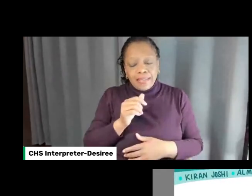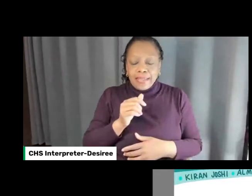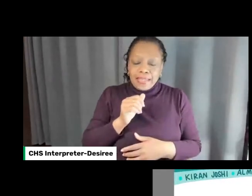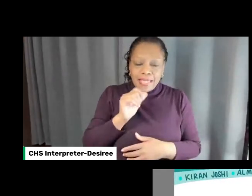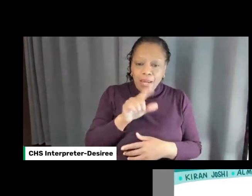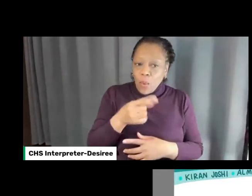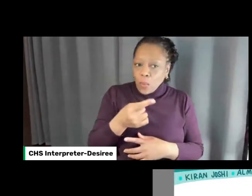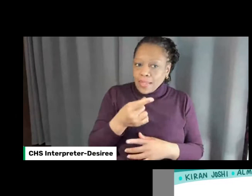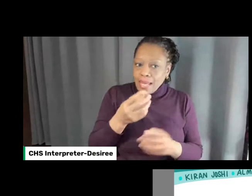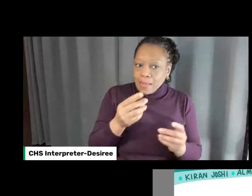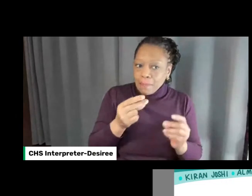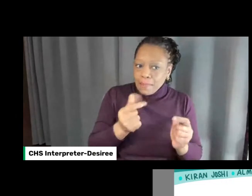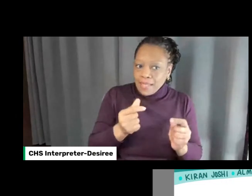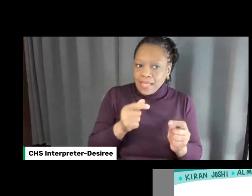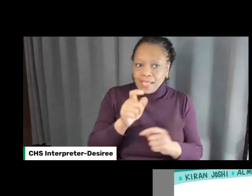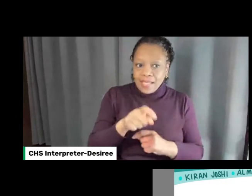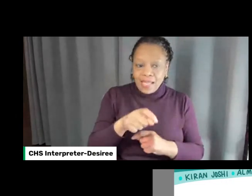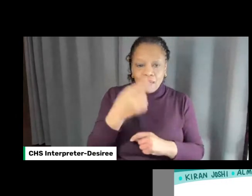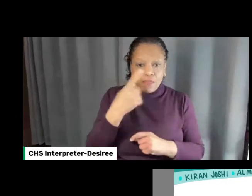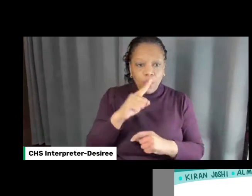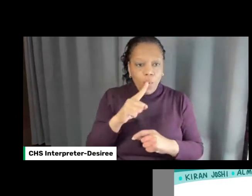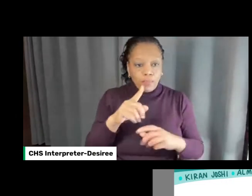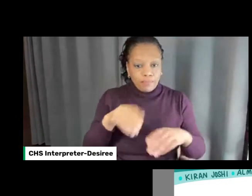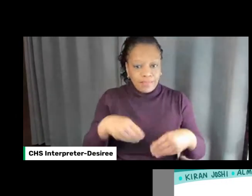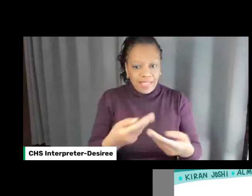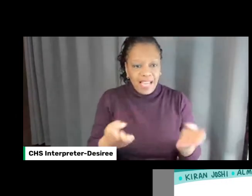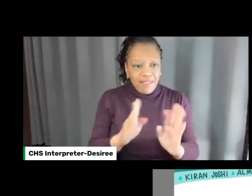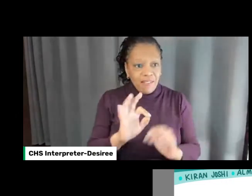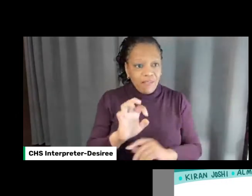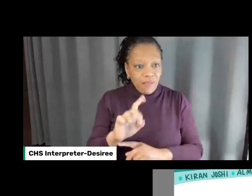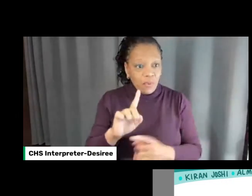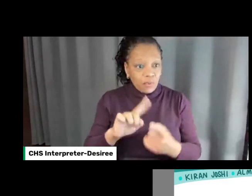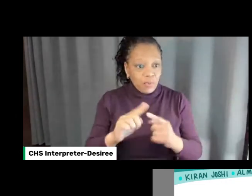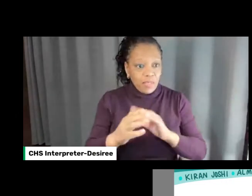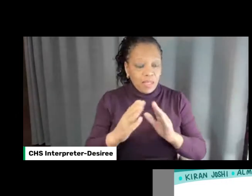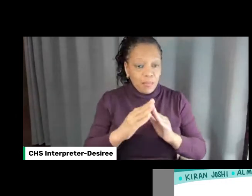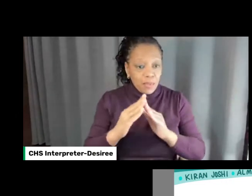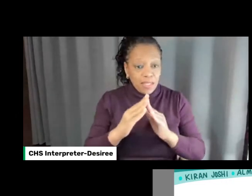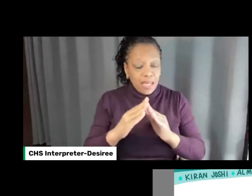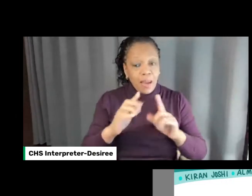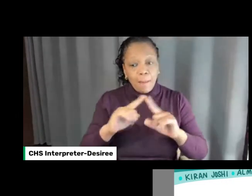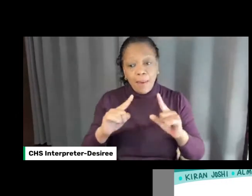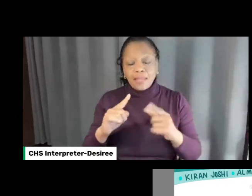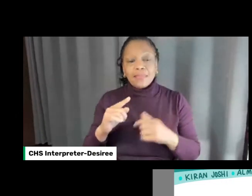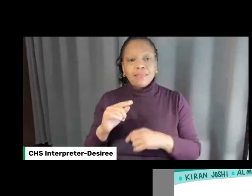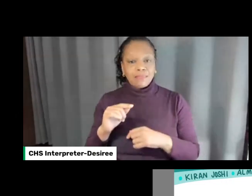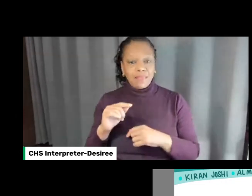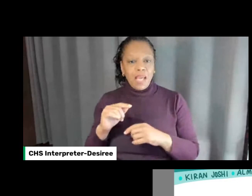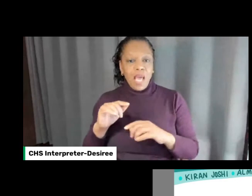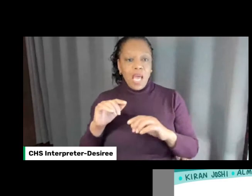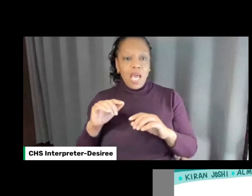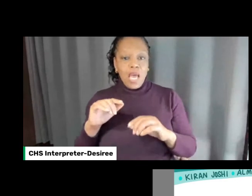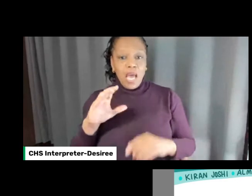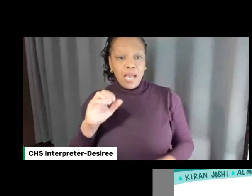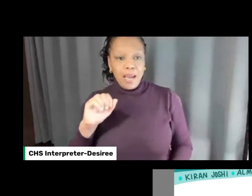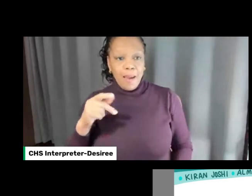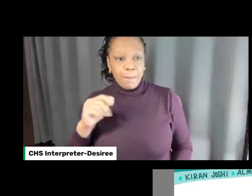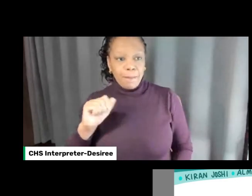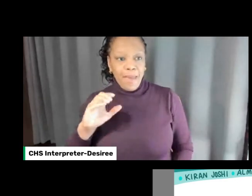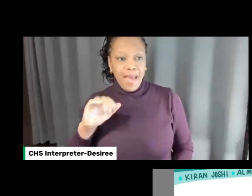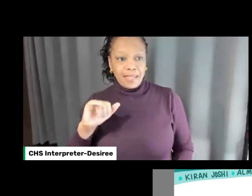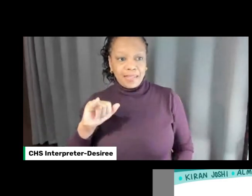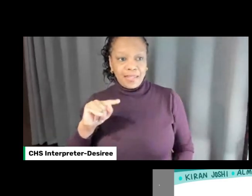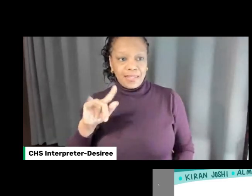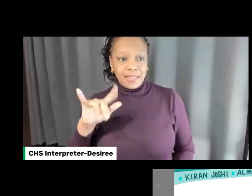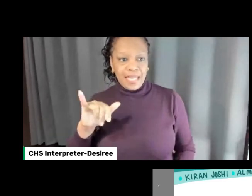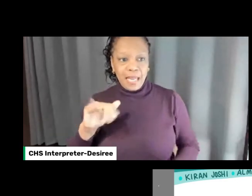getting food out to our communities, but also doing this capacity building for the organizations we know are really essential to making that happen. And so